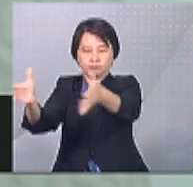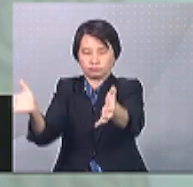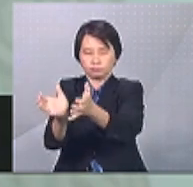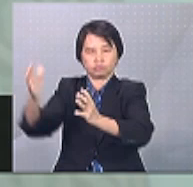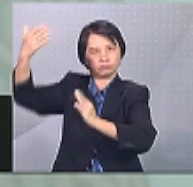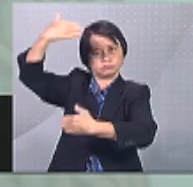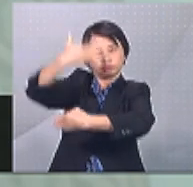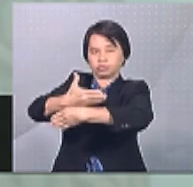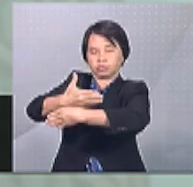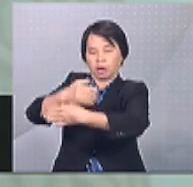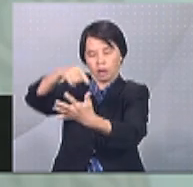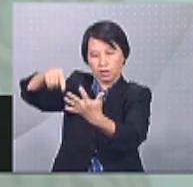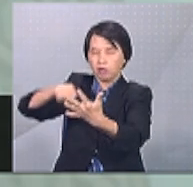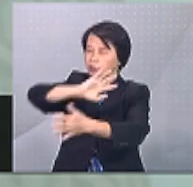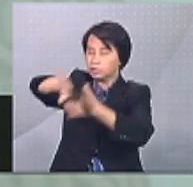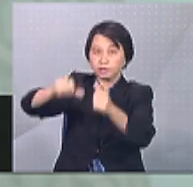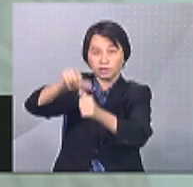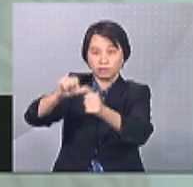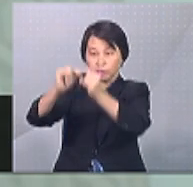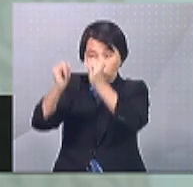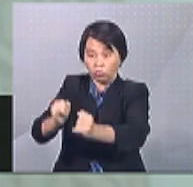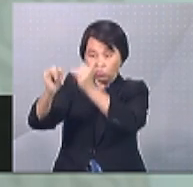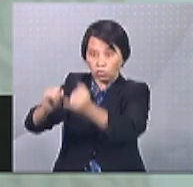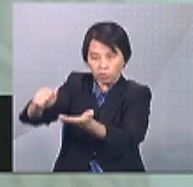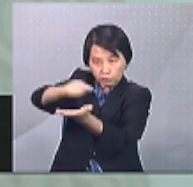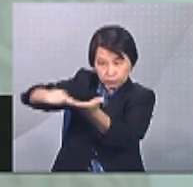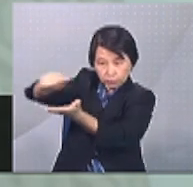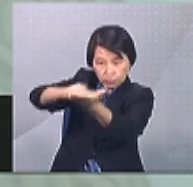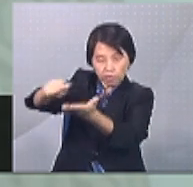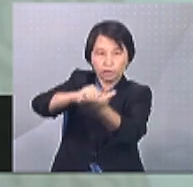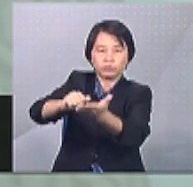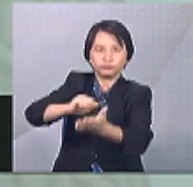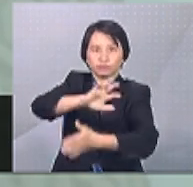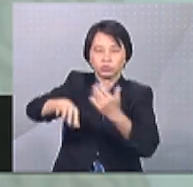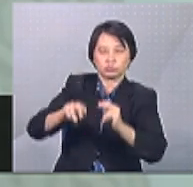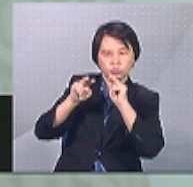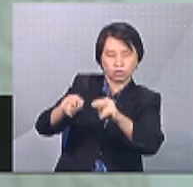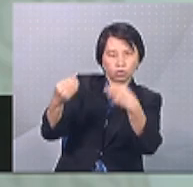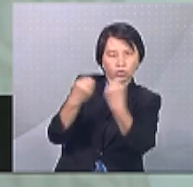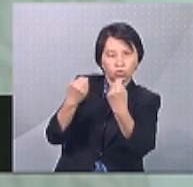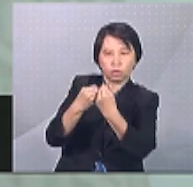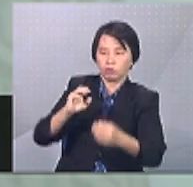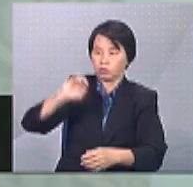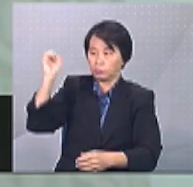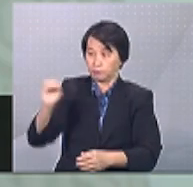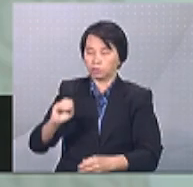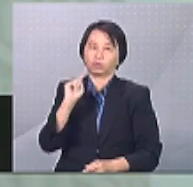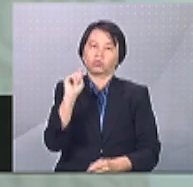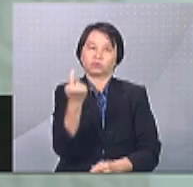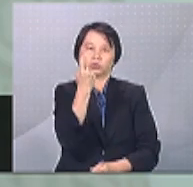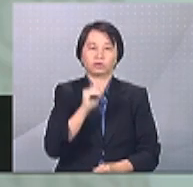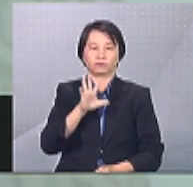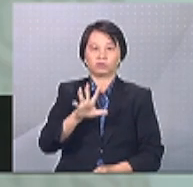screen everyone there. And our percentage so far, you can see total cases that we have, our percentage is only 5%.